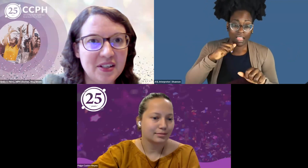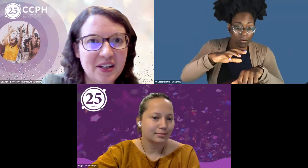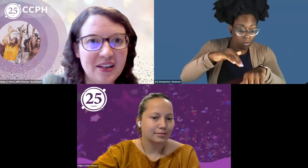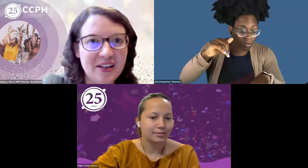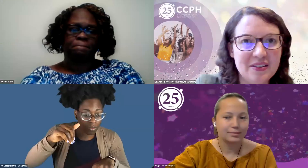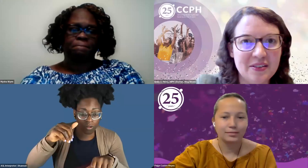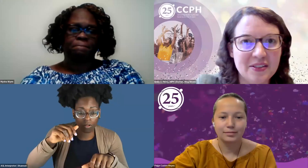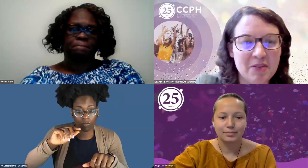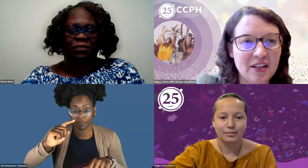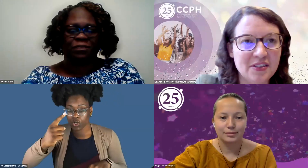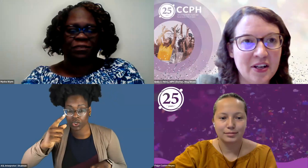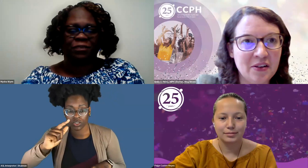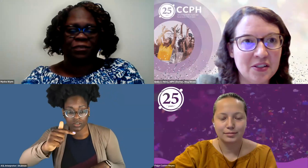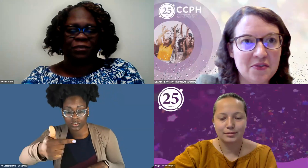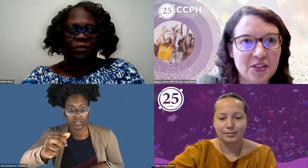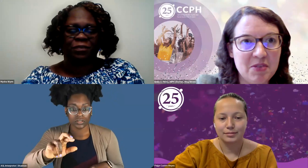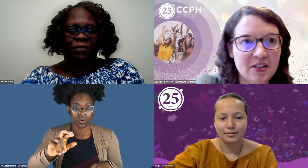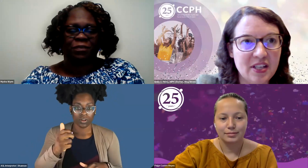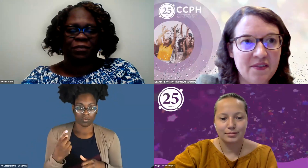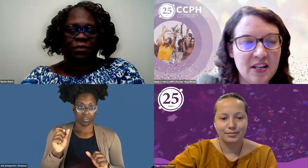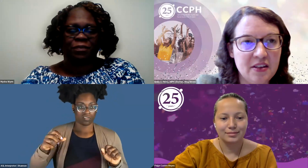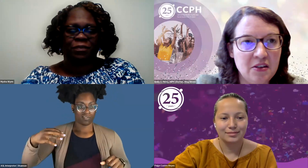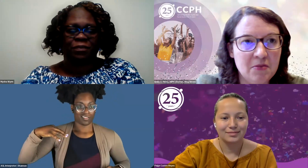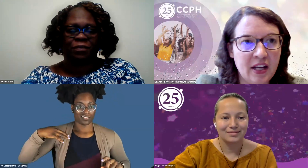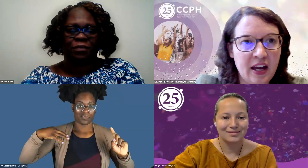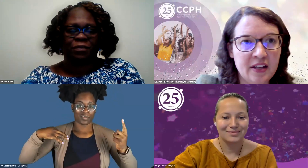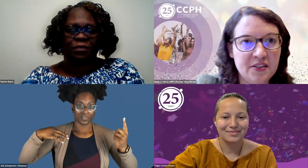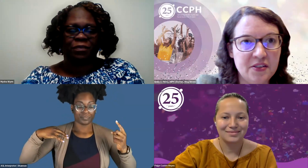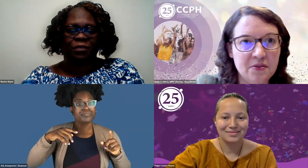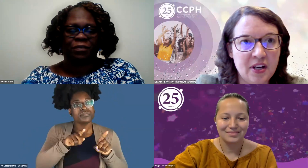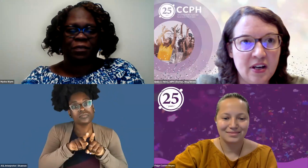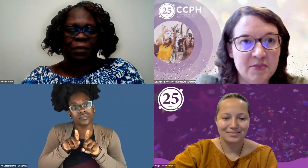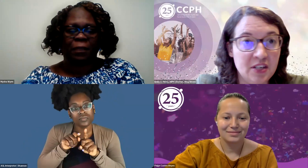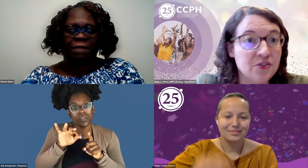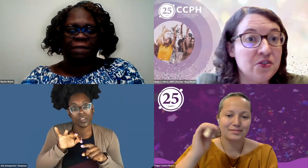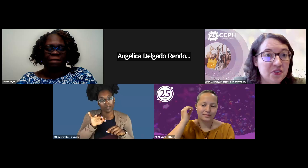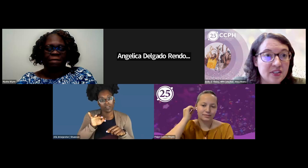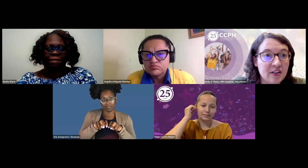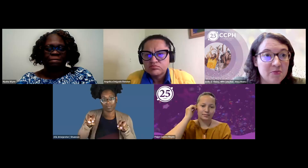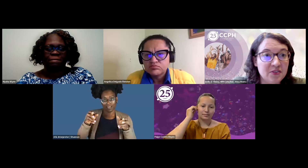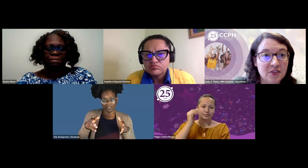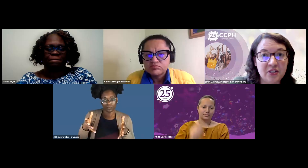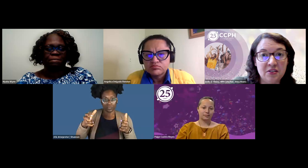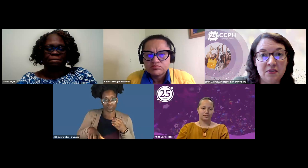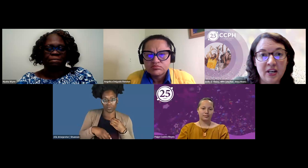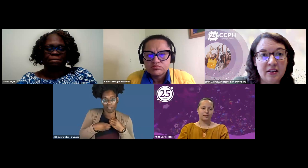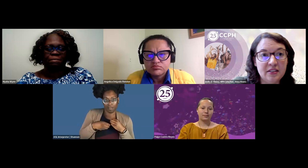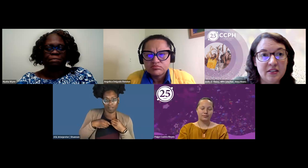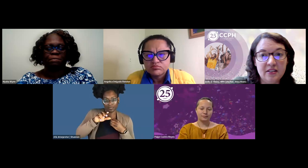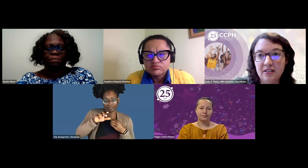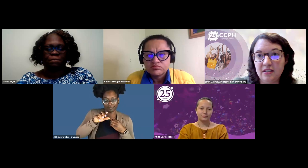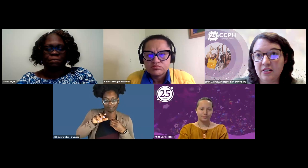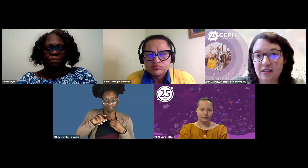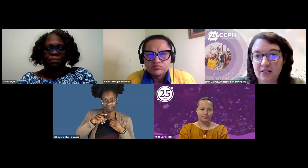start, or someone can start. And also, if our speakers have anything you want to add to introduce yourself, please feel free to do